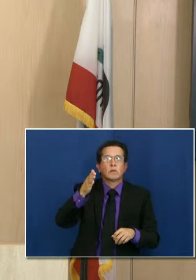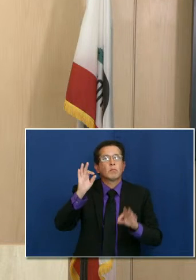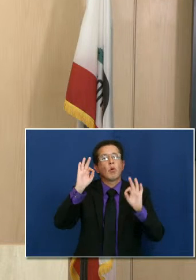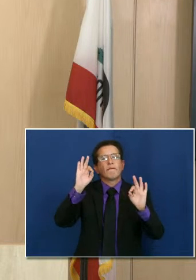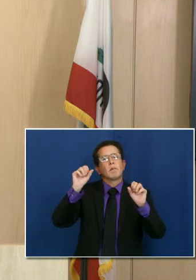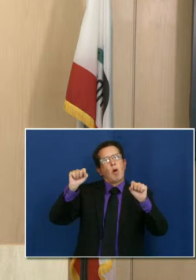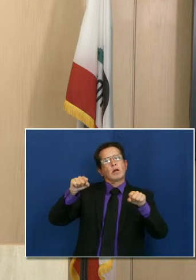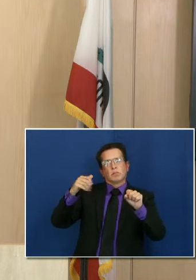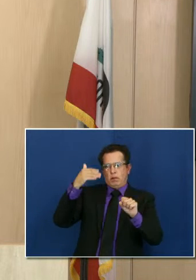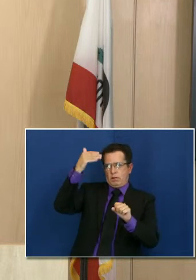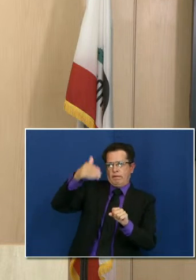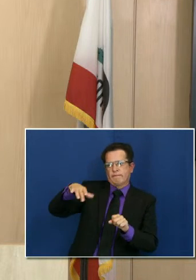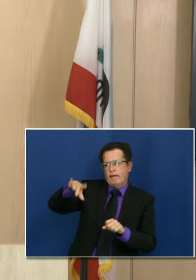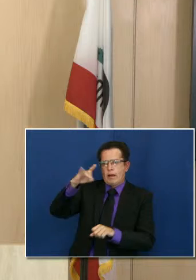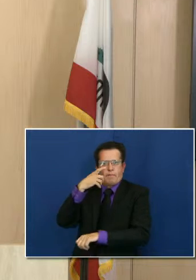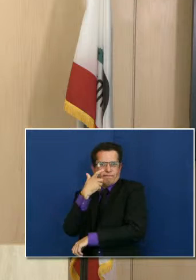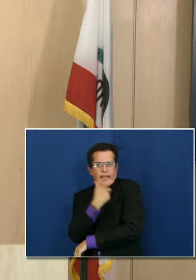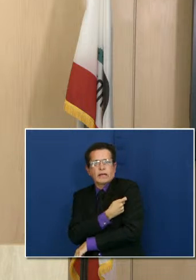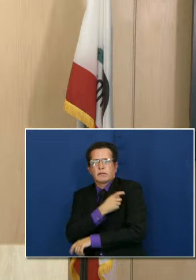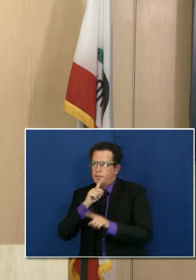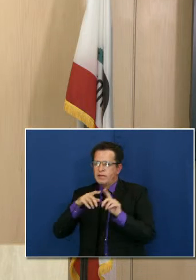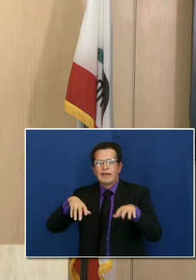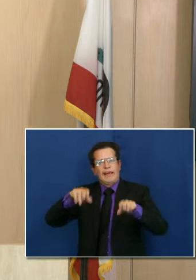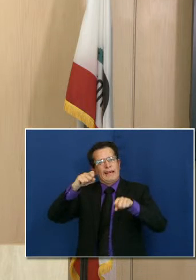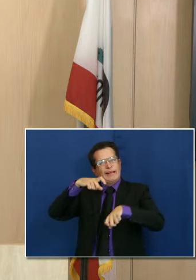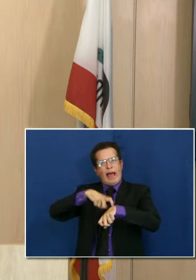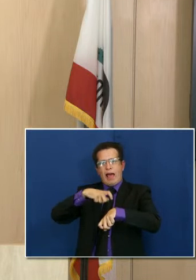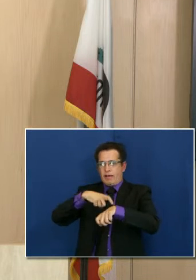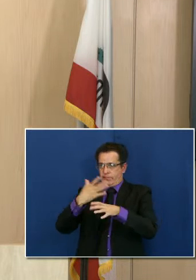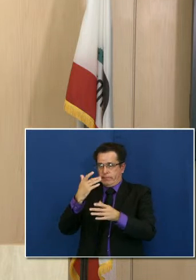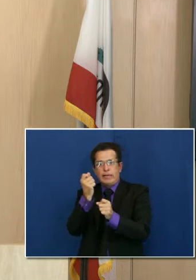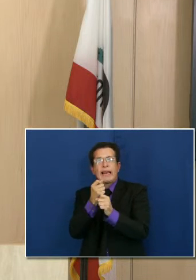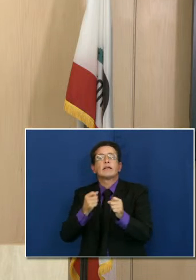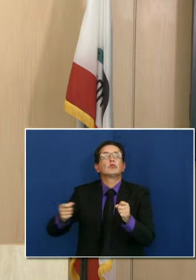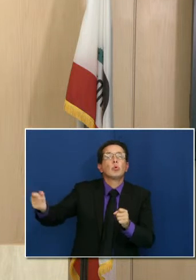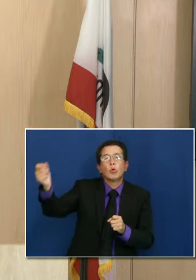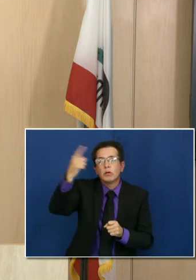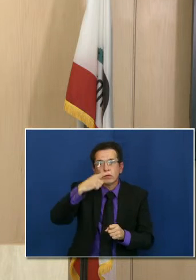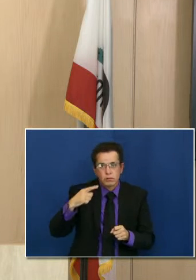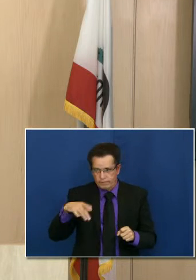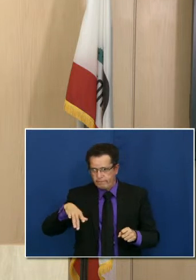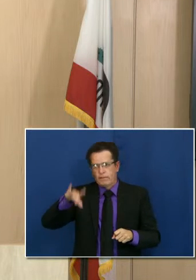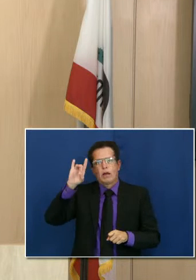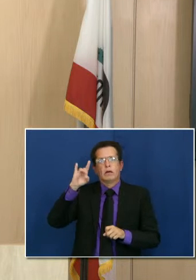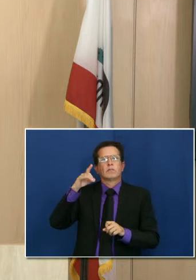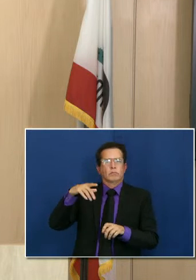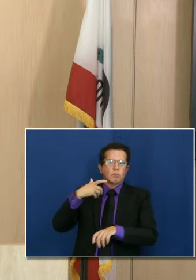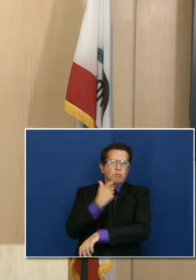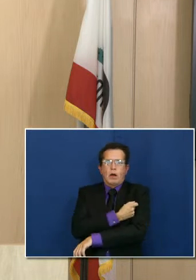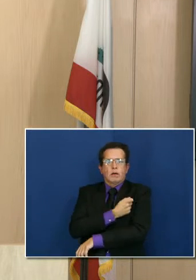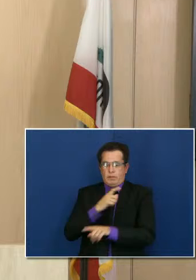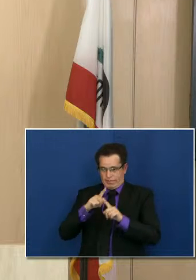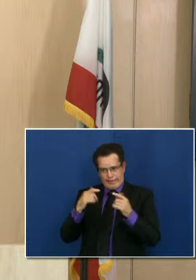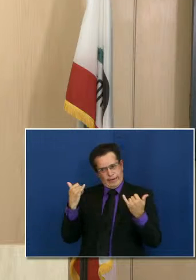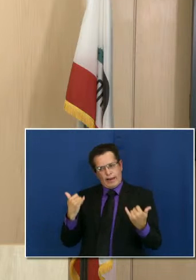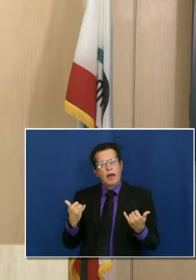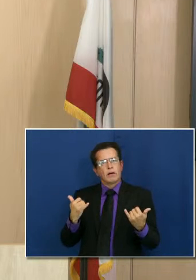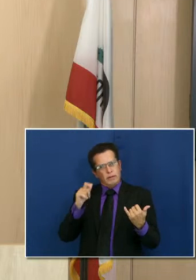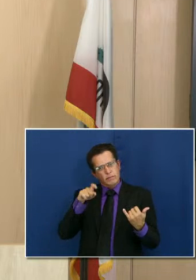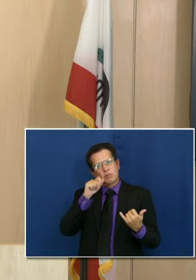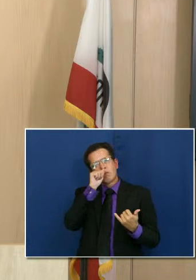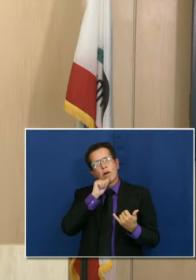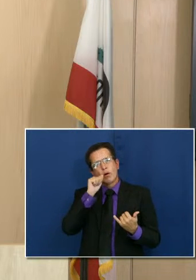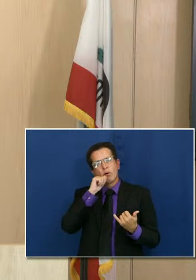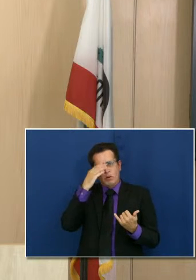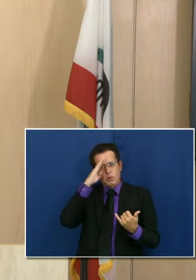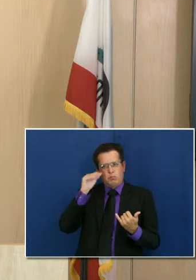know this is going to take many, many, many months into next year. And so we have to come together as a community, knowing that there